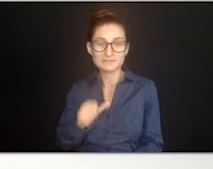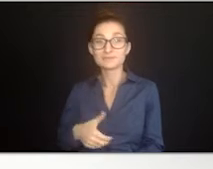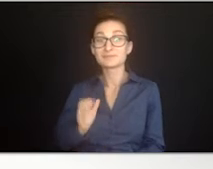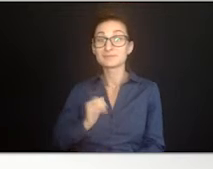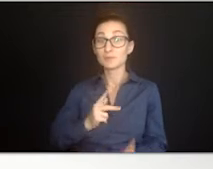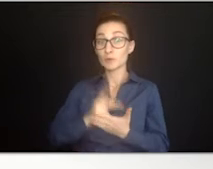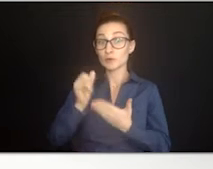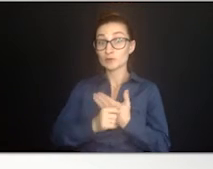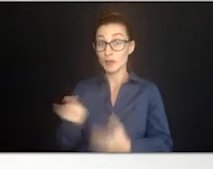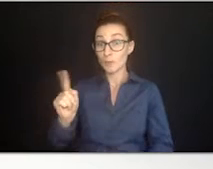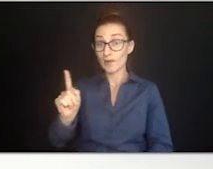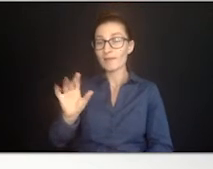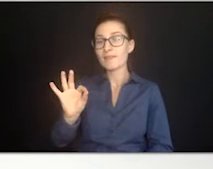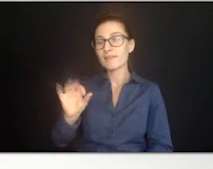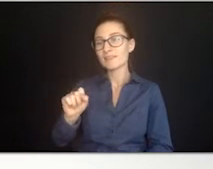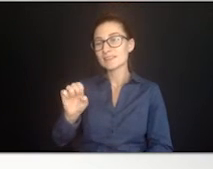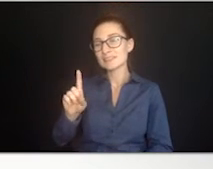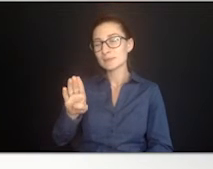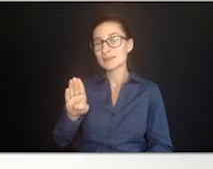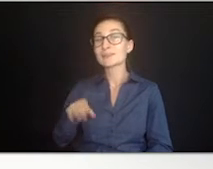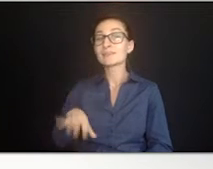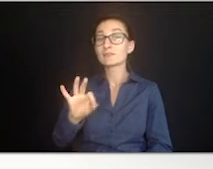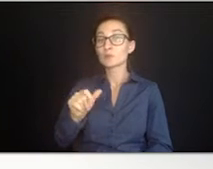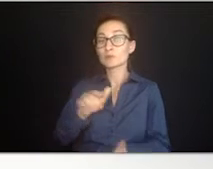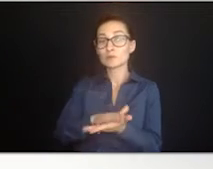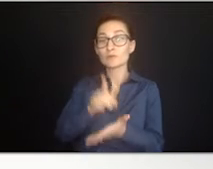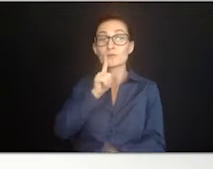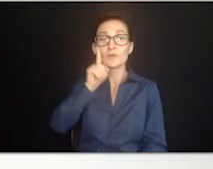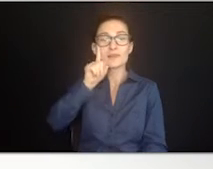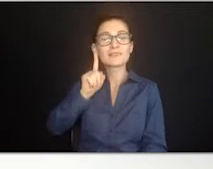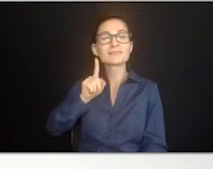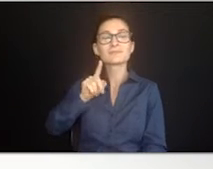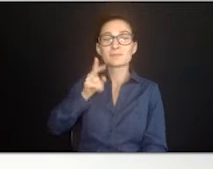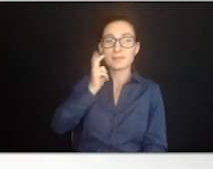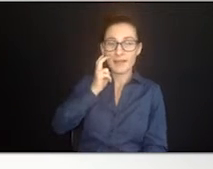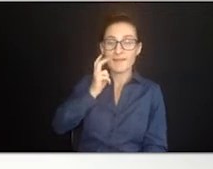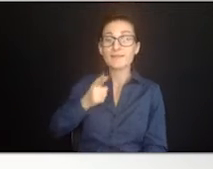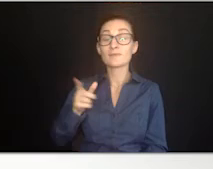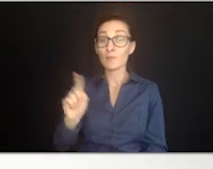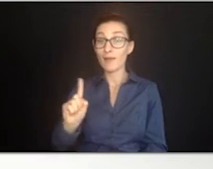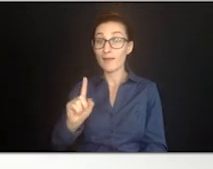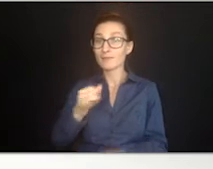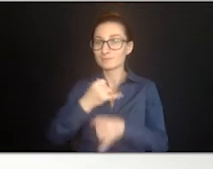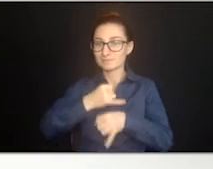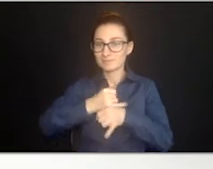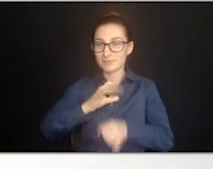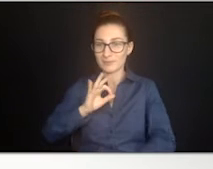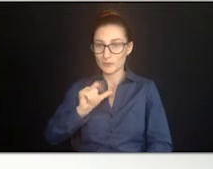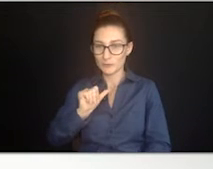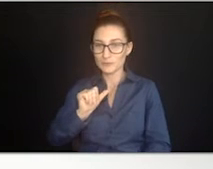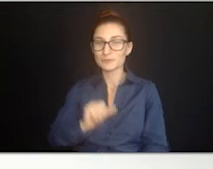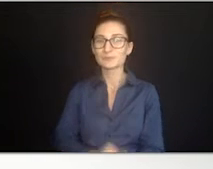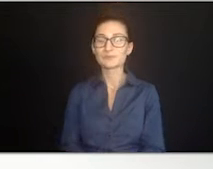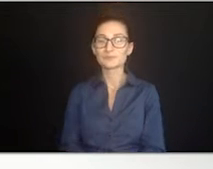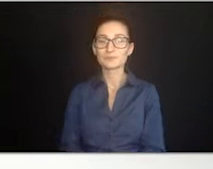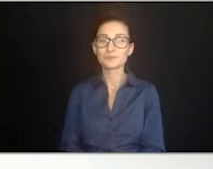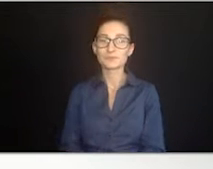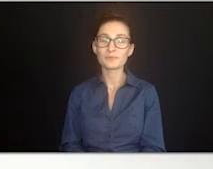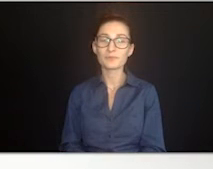Our project is housed on the campus of the Florida School for the Deaf and Blind, and we are located out of St. Augustine, Florida.